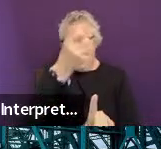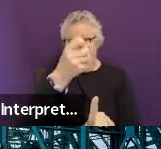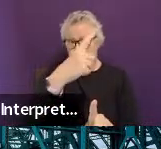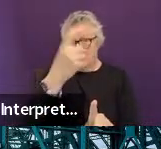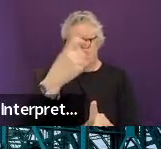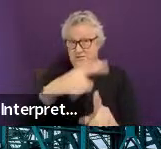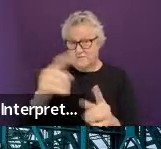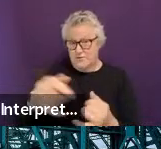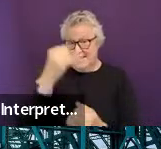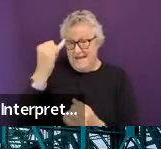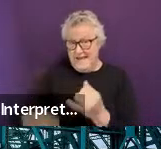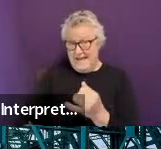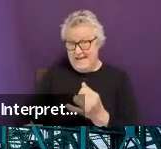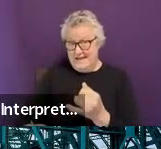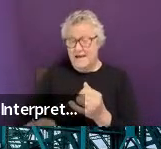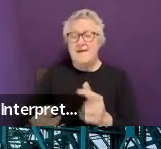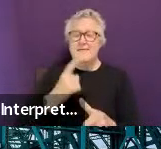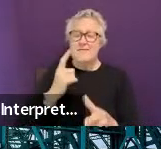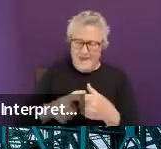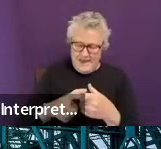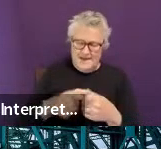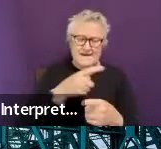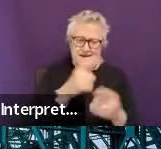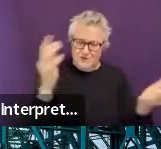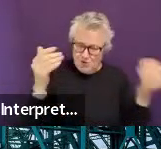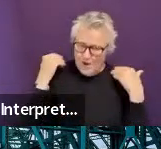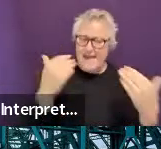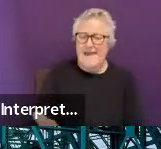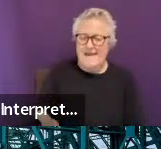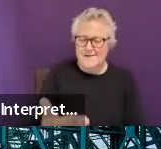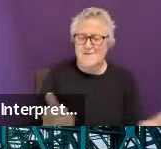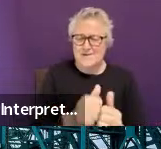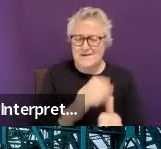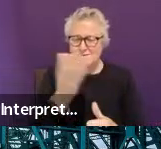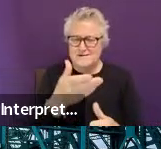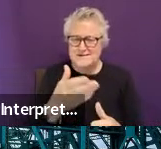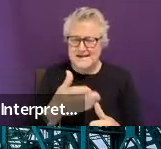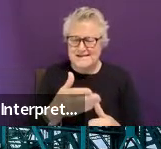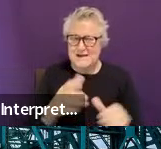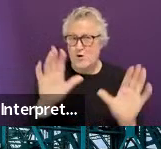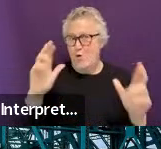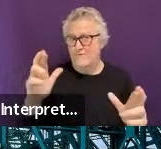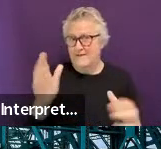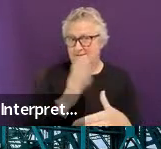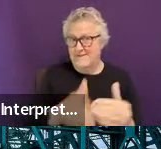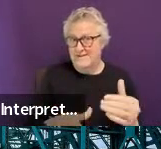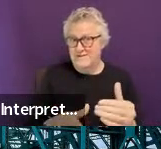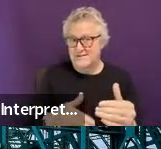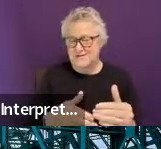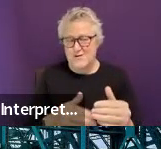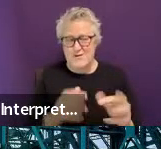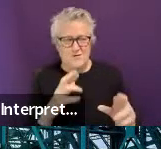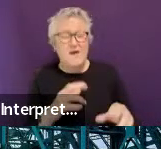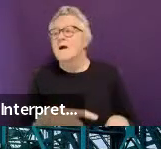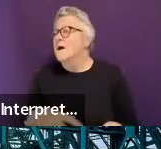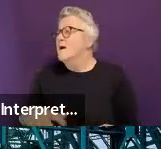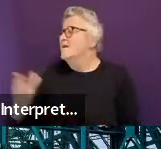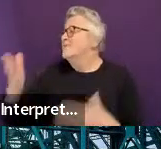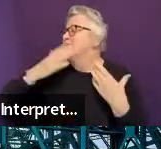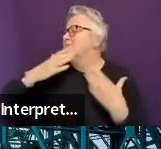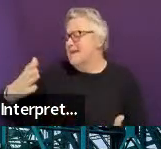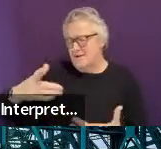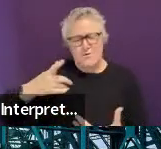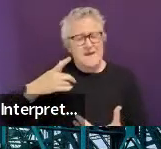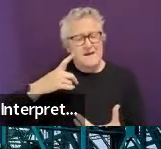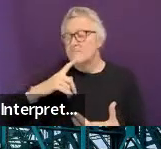let's work together to try to achieve that goal. Thank you. Thanks, but I look forward to getting any questions on this.